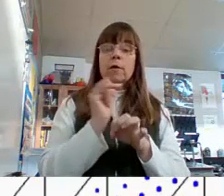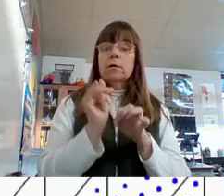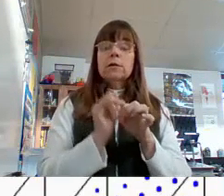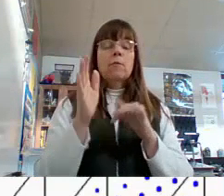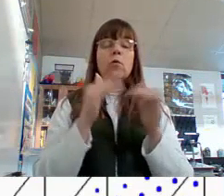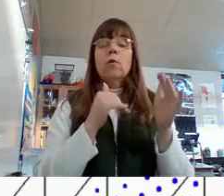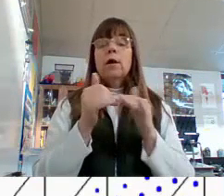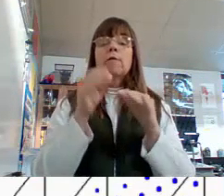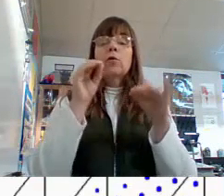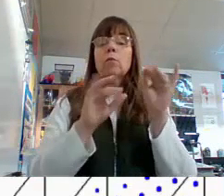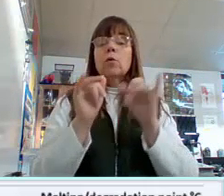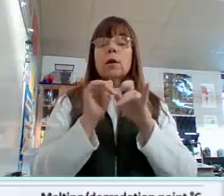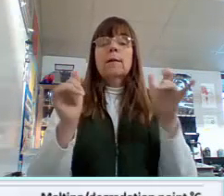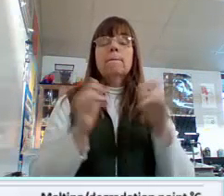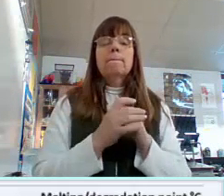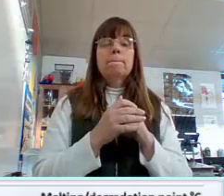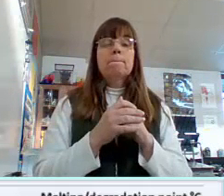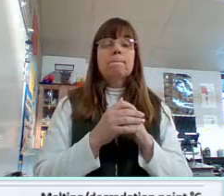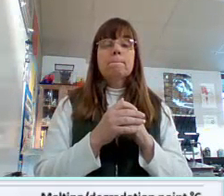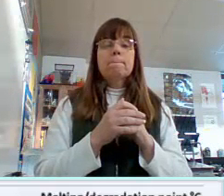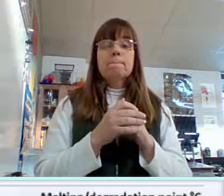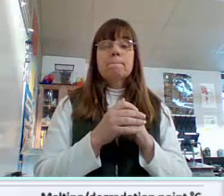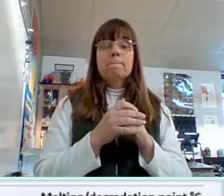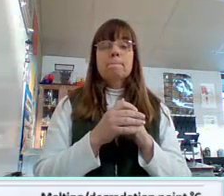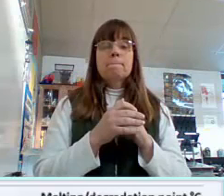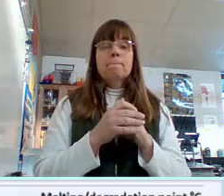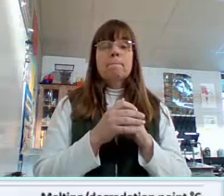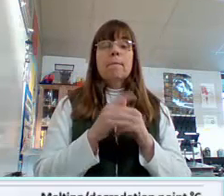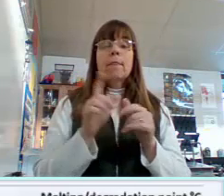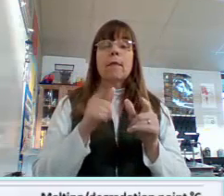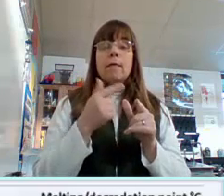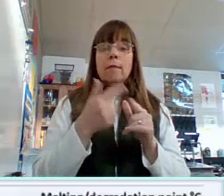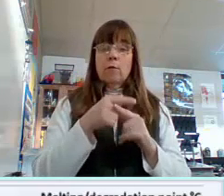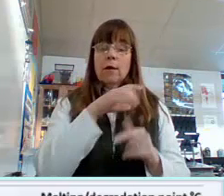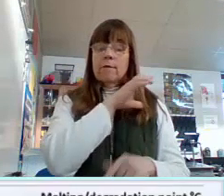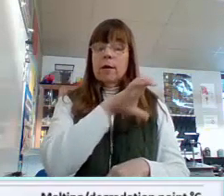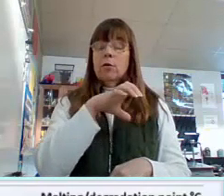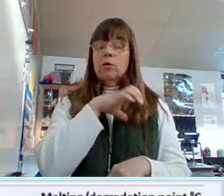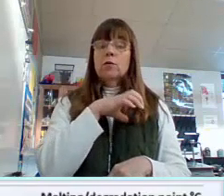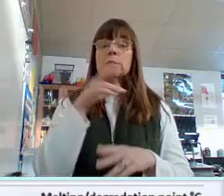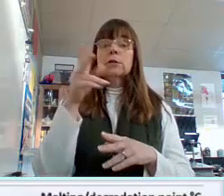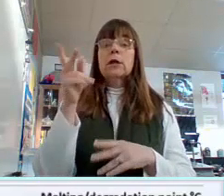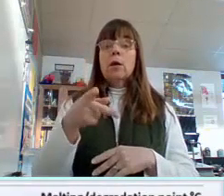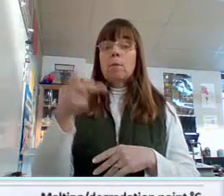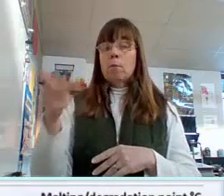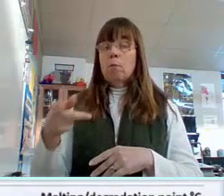whatever container you put it in. All right, and then we have characteristic properties.